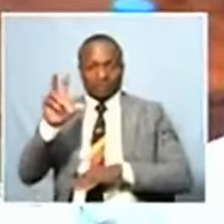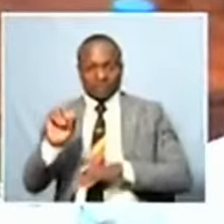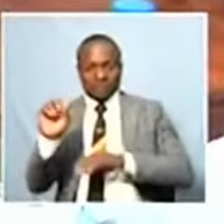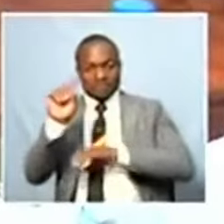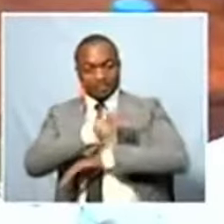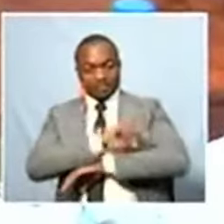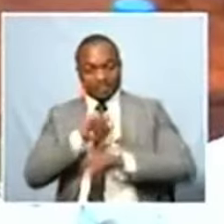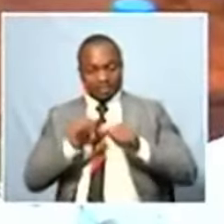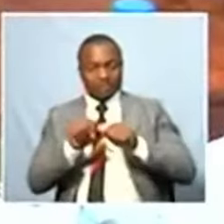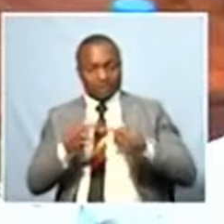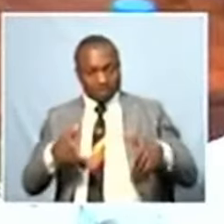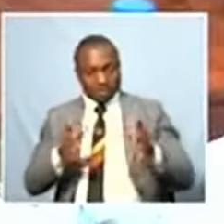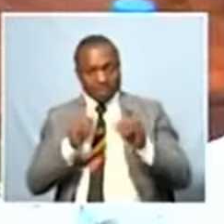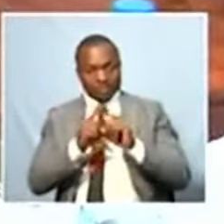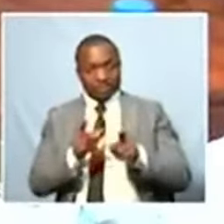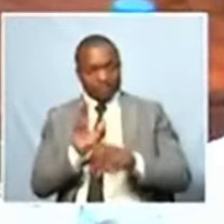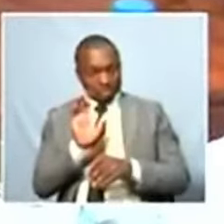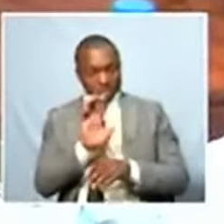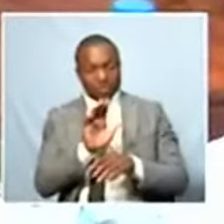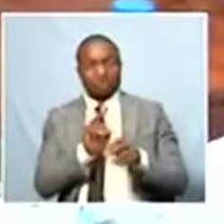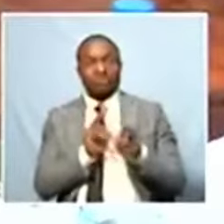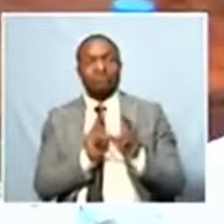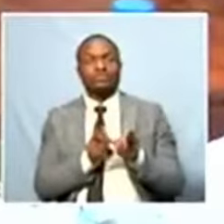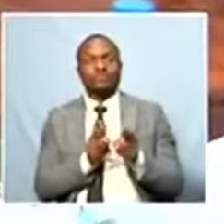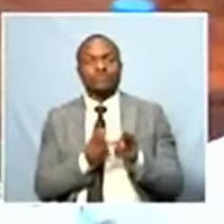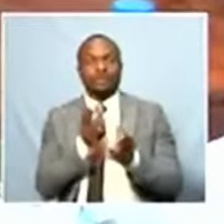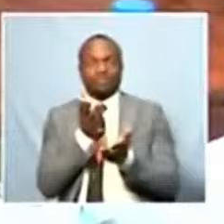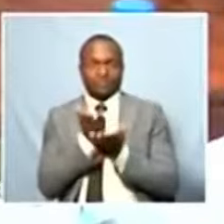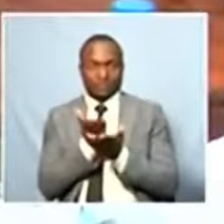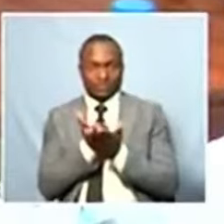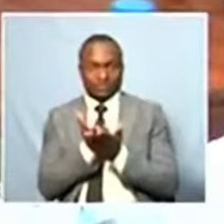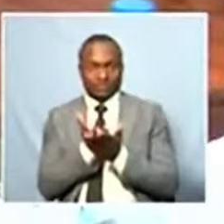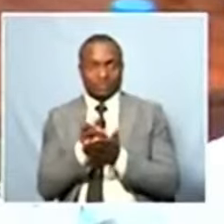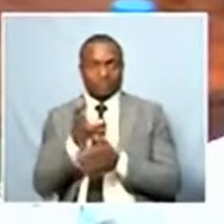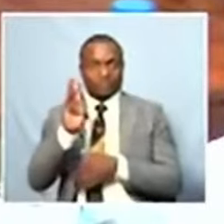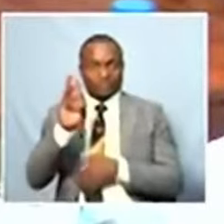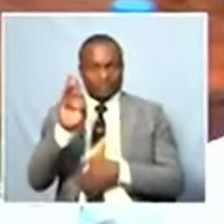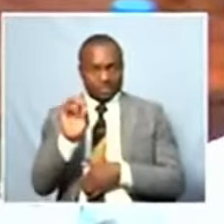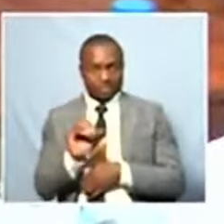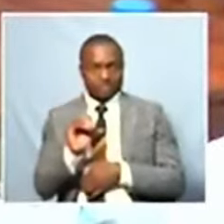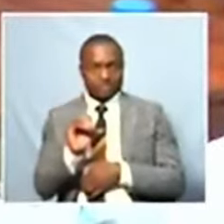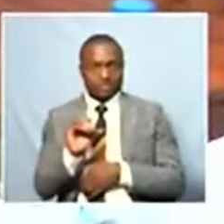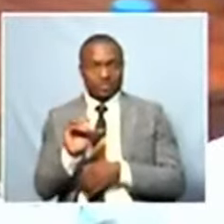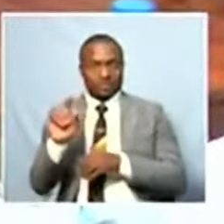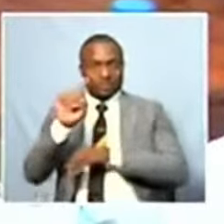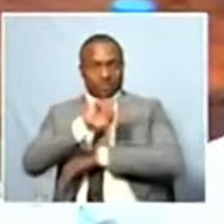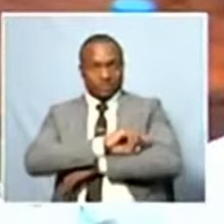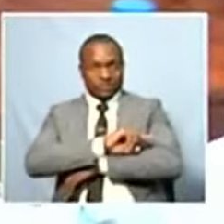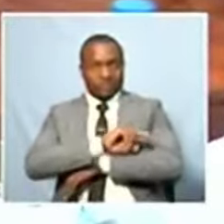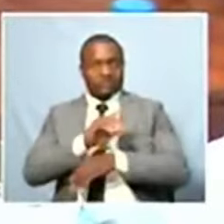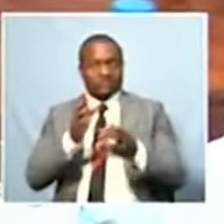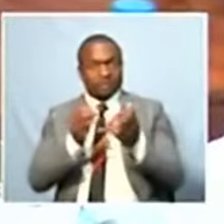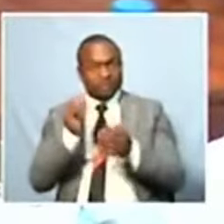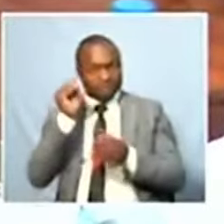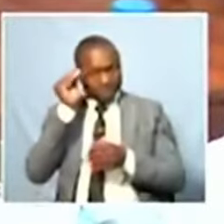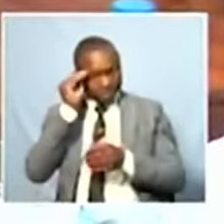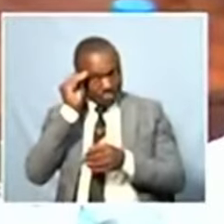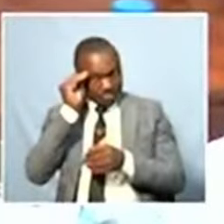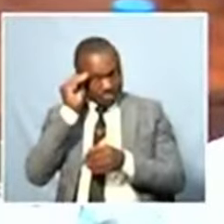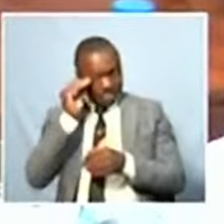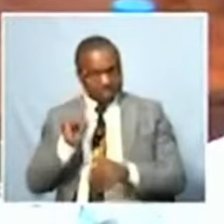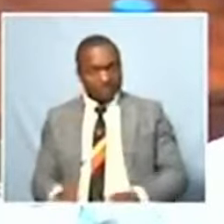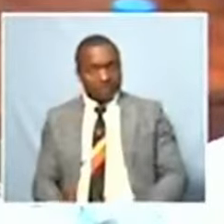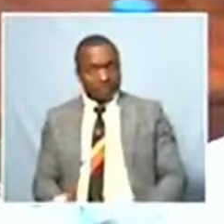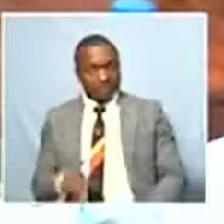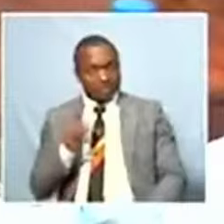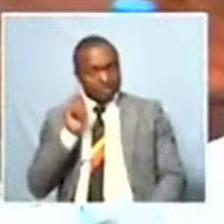but it's your response to the appeal which takes about 60 days. We just wanted to find out the rationale. We were